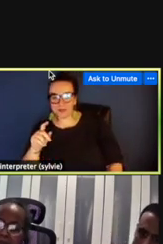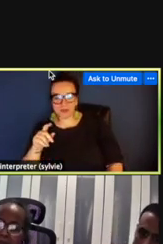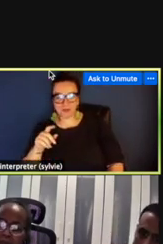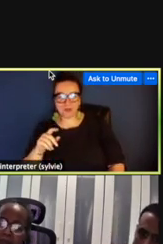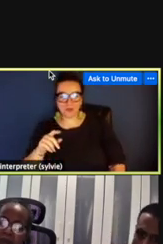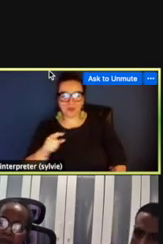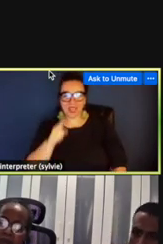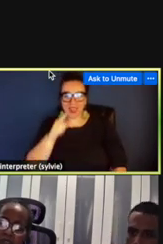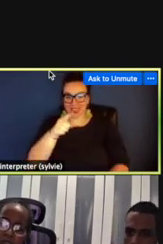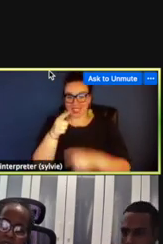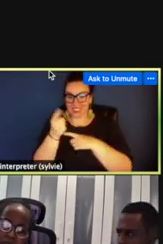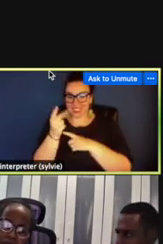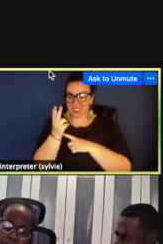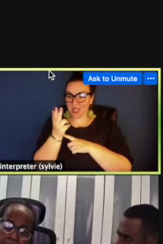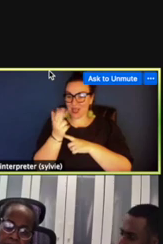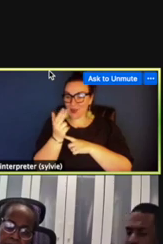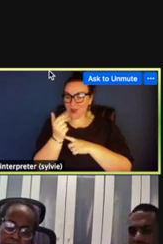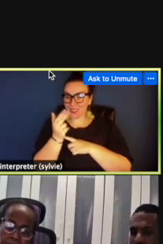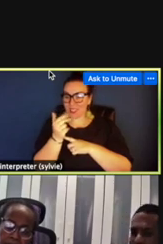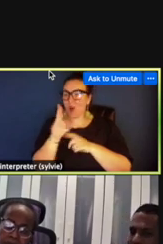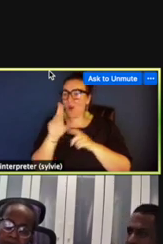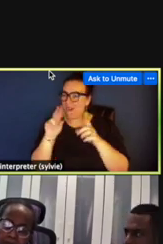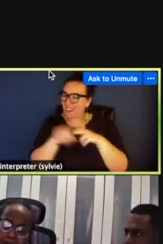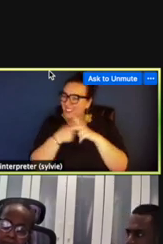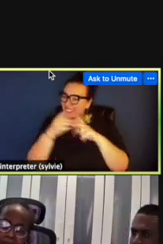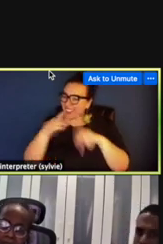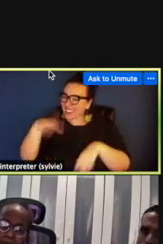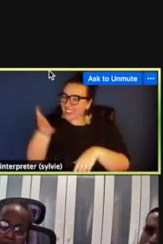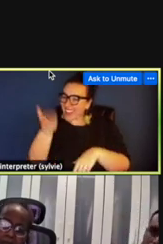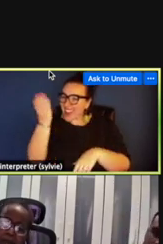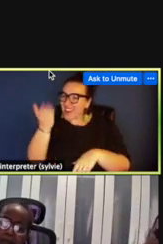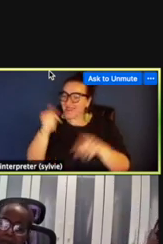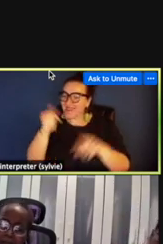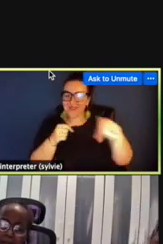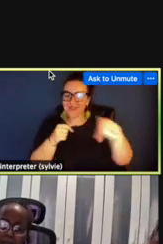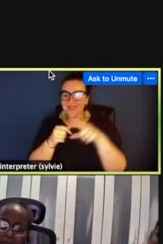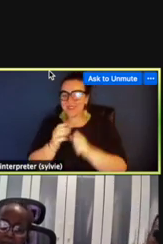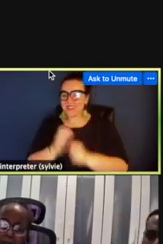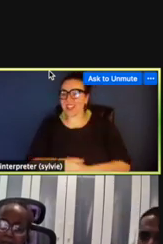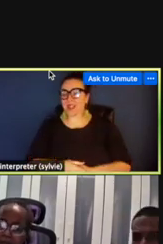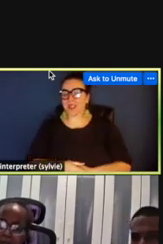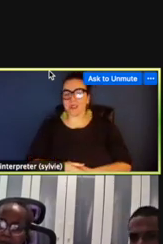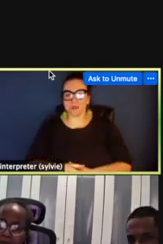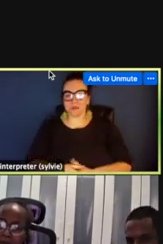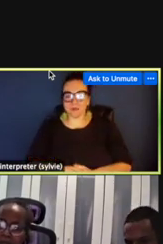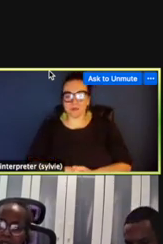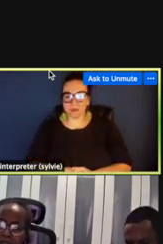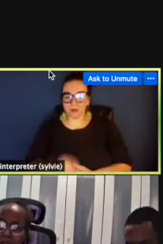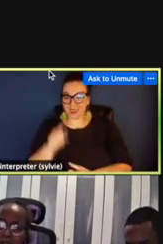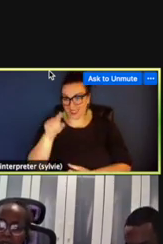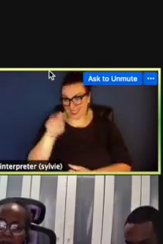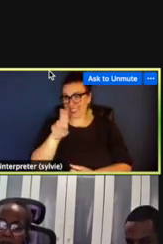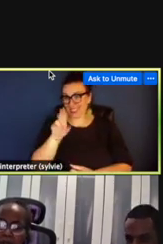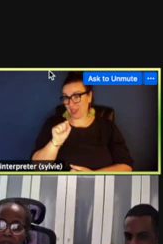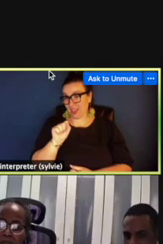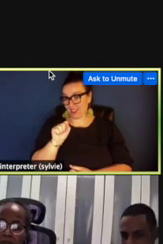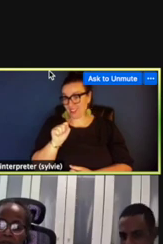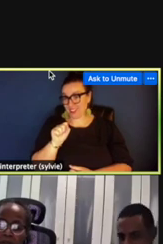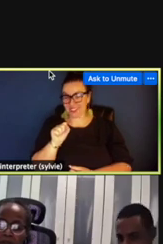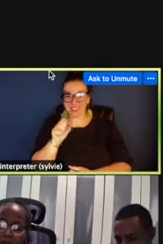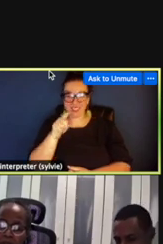the hotel. No, you have to start at the top. Start at the top. This is the bus right